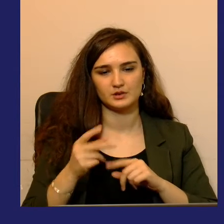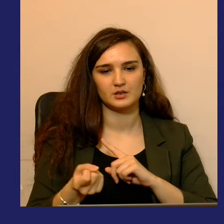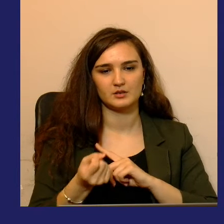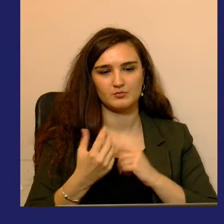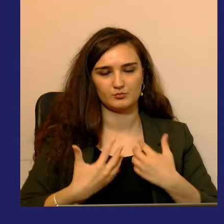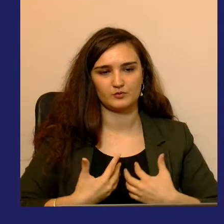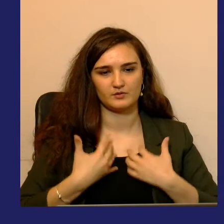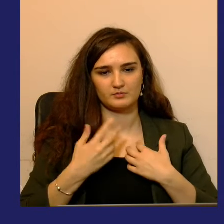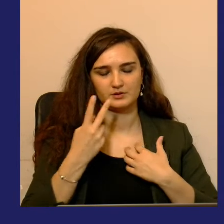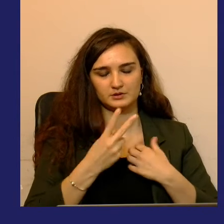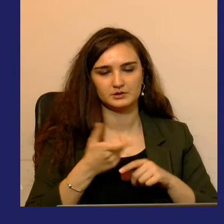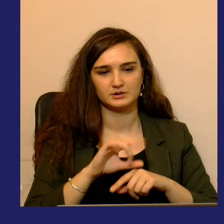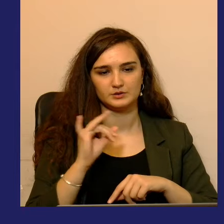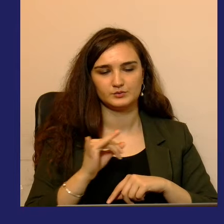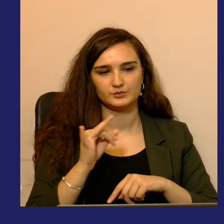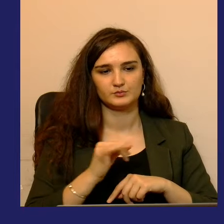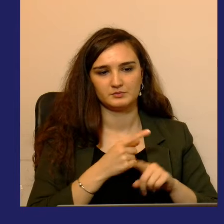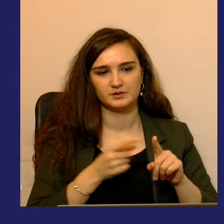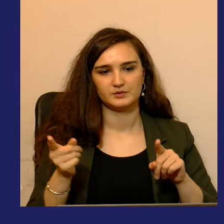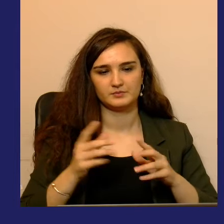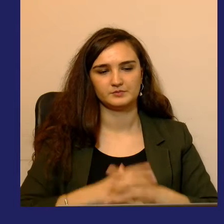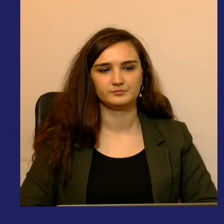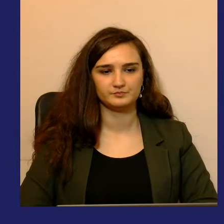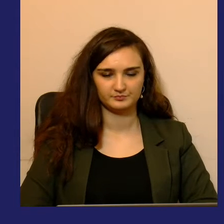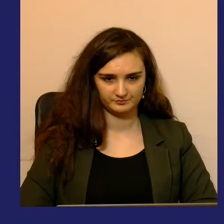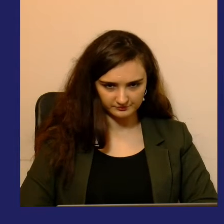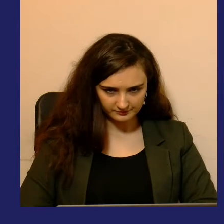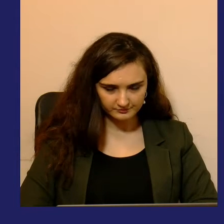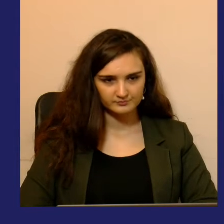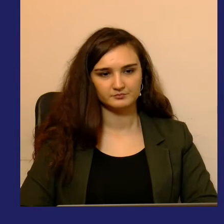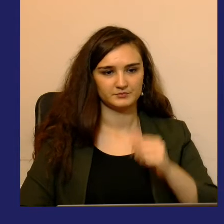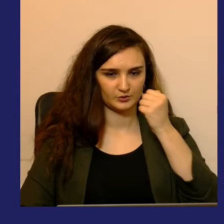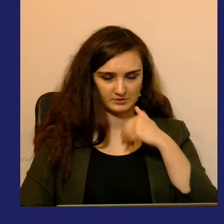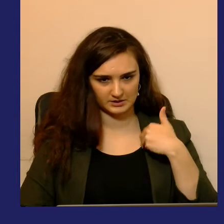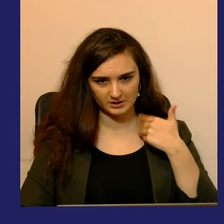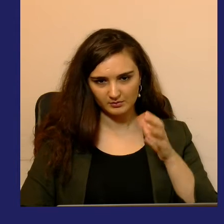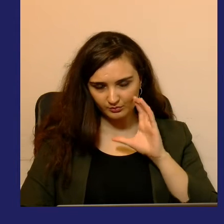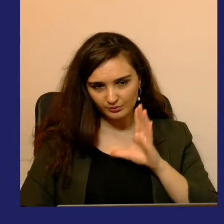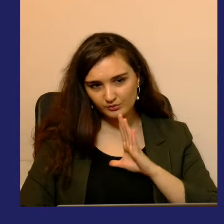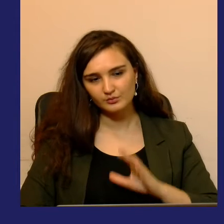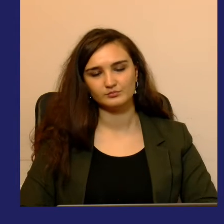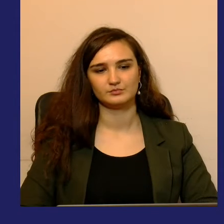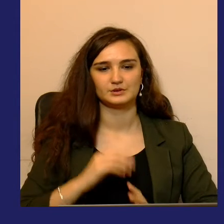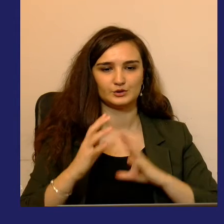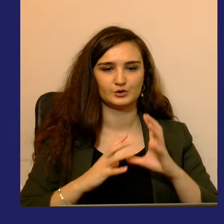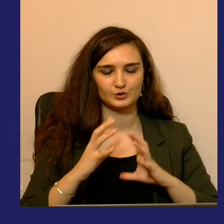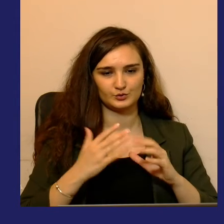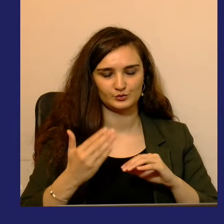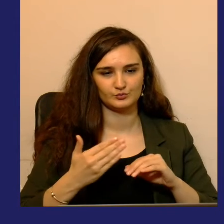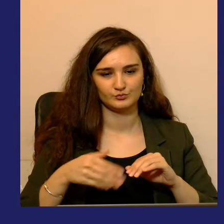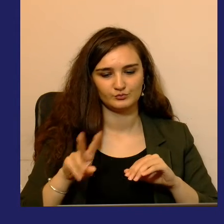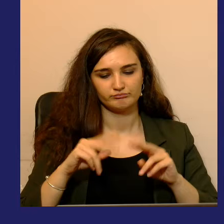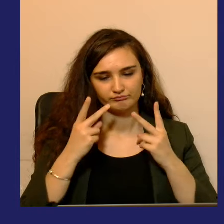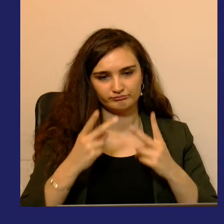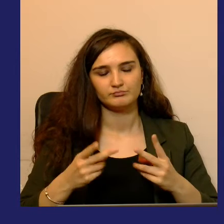Thanks. Thank you very much. That's really helpful. So now that we have a good international perspective, we'll zoom back to